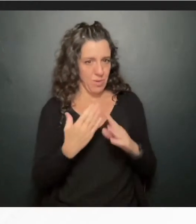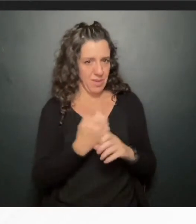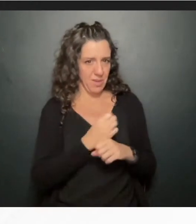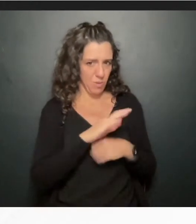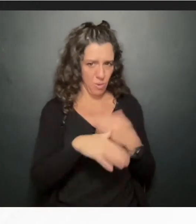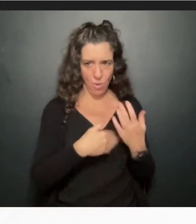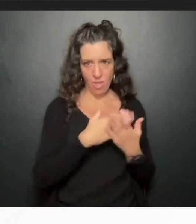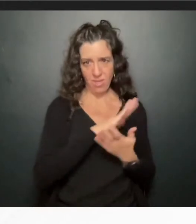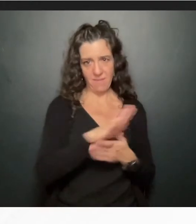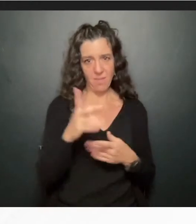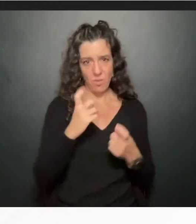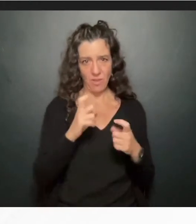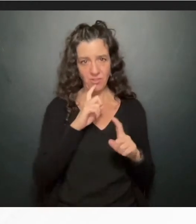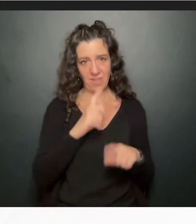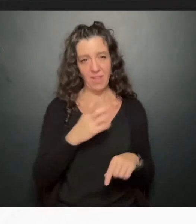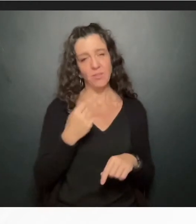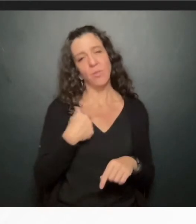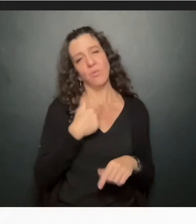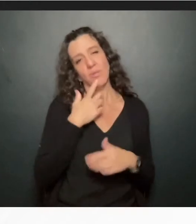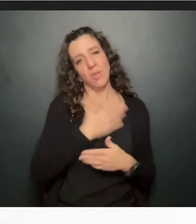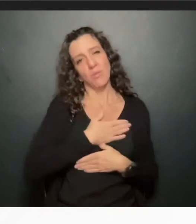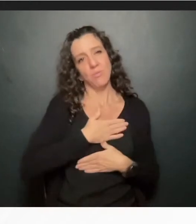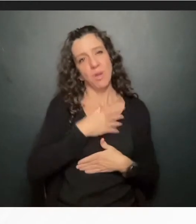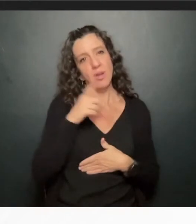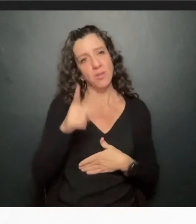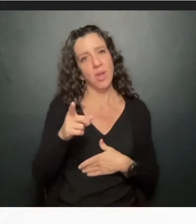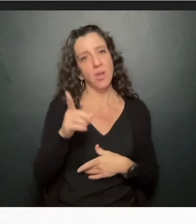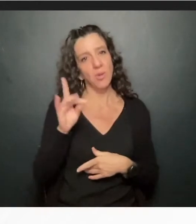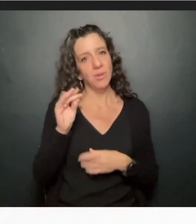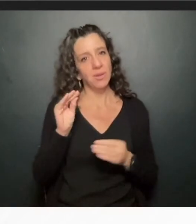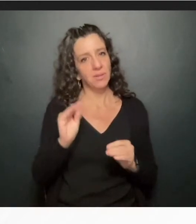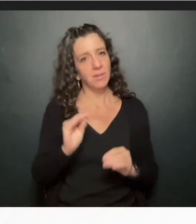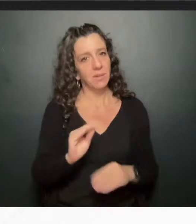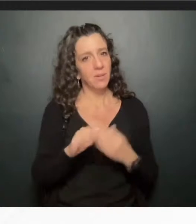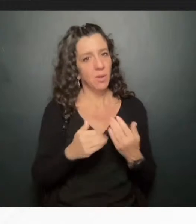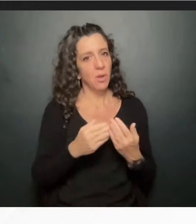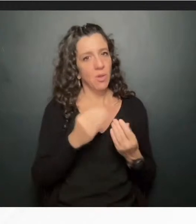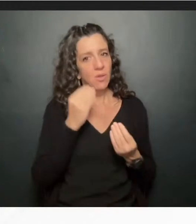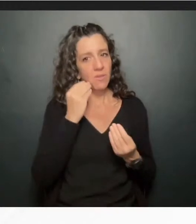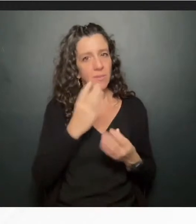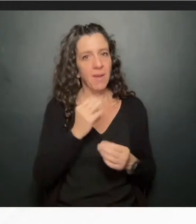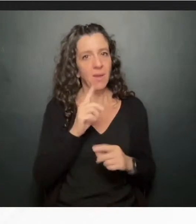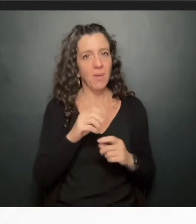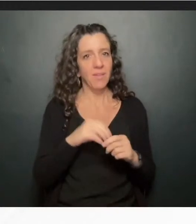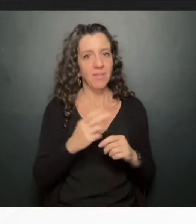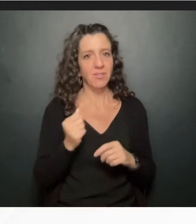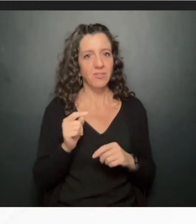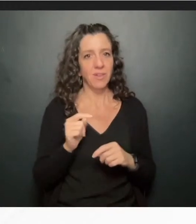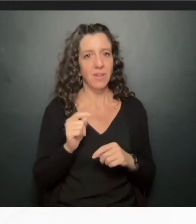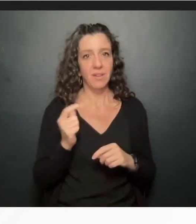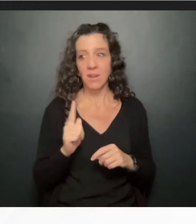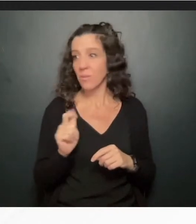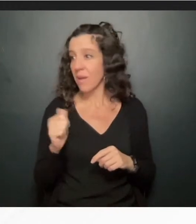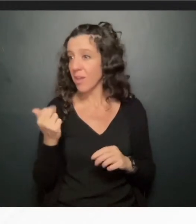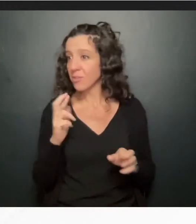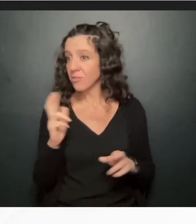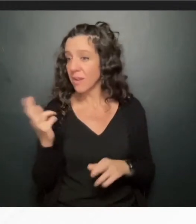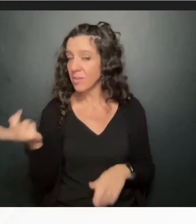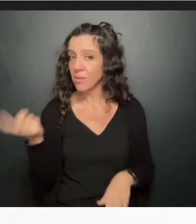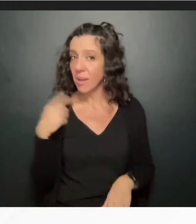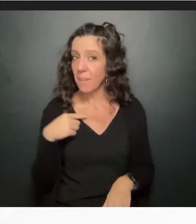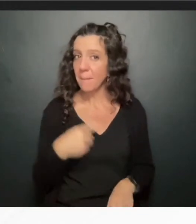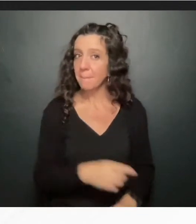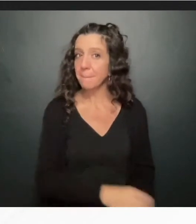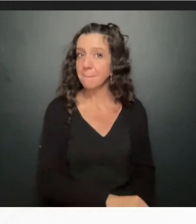questions answered, and we really appreciate that you put that information and all your questions in the chat. Is anybody else ready to come up with additional